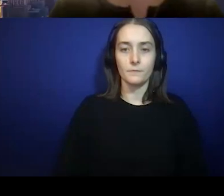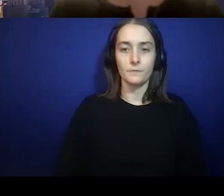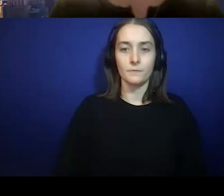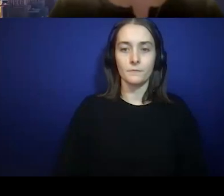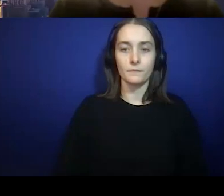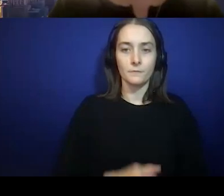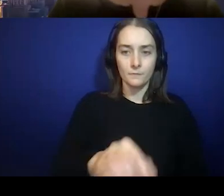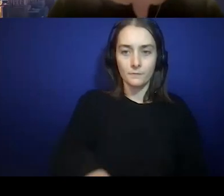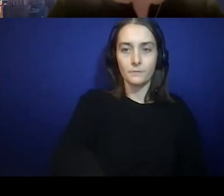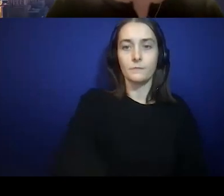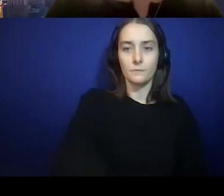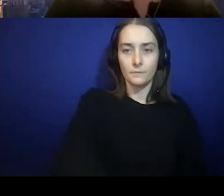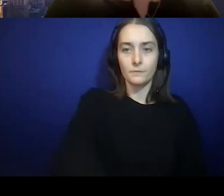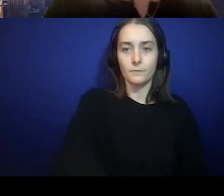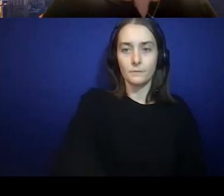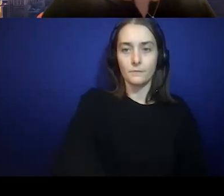Right.